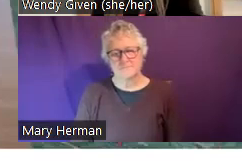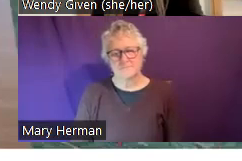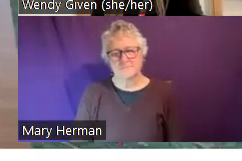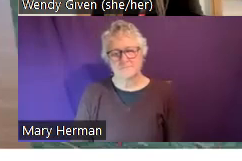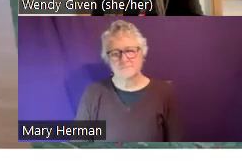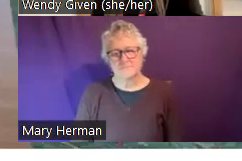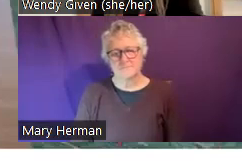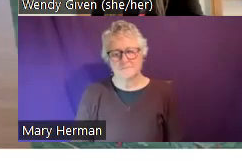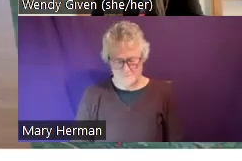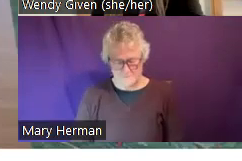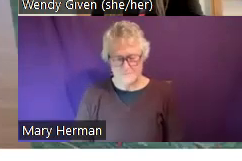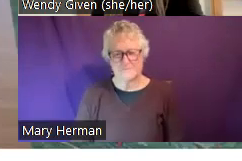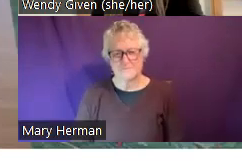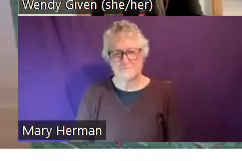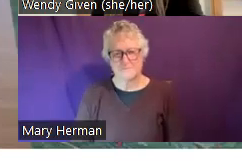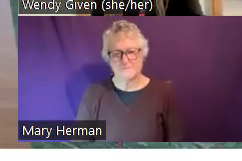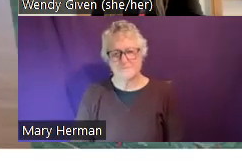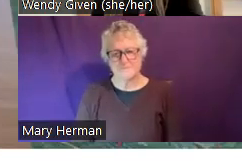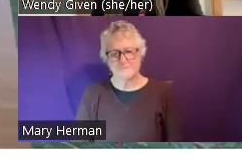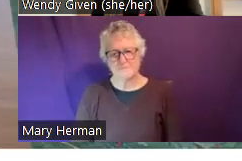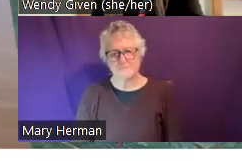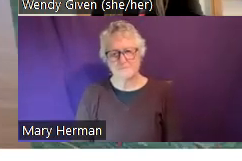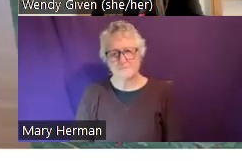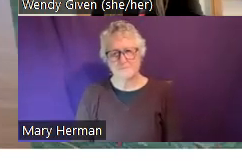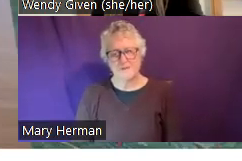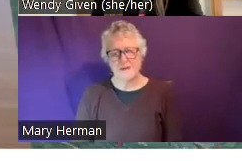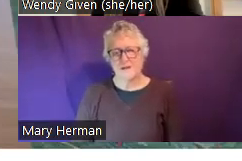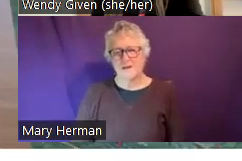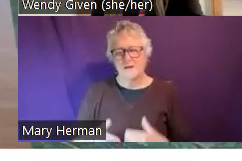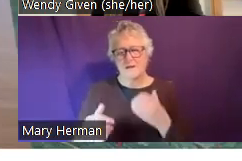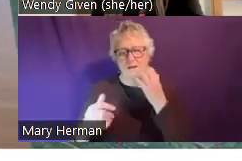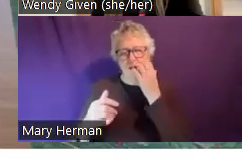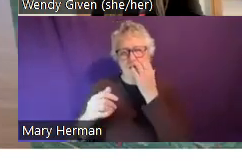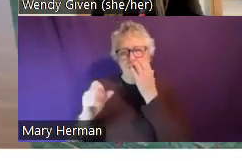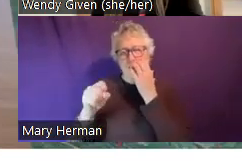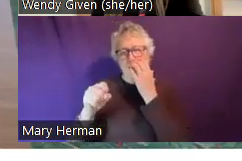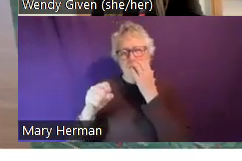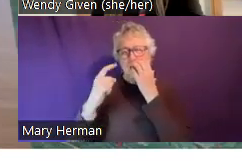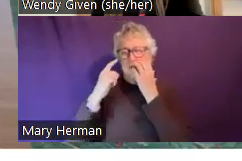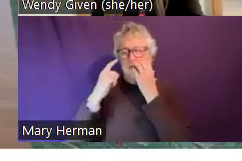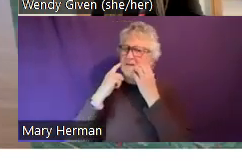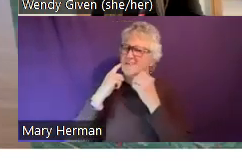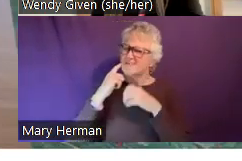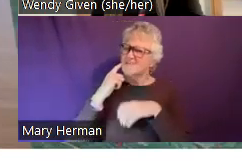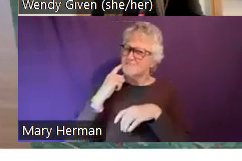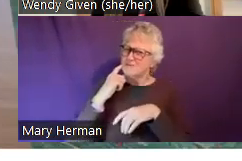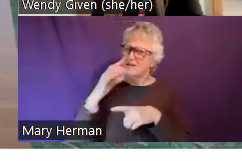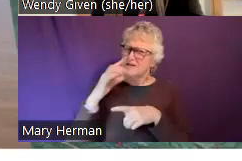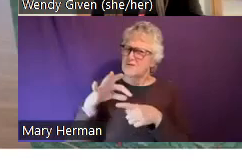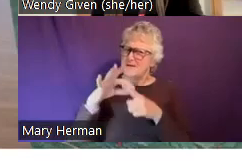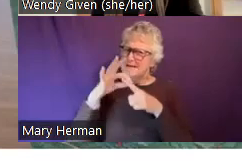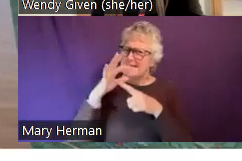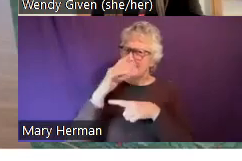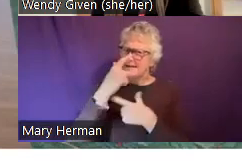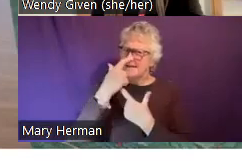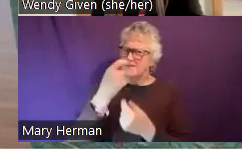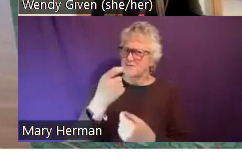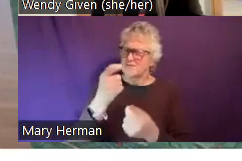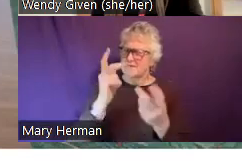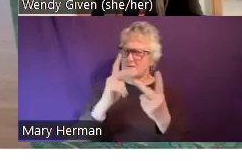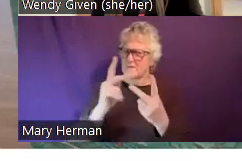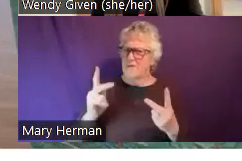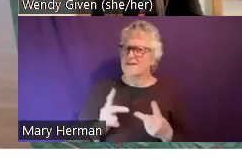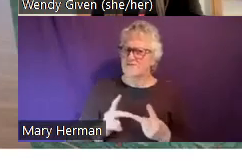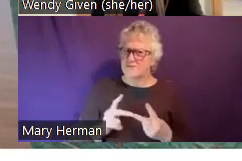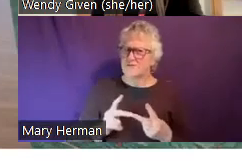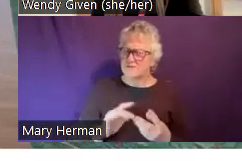Yeah, I think it's a pretty unique and interesting location